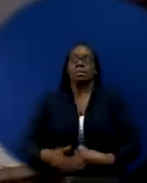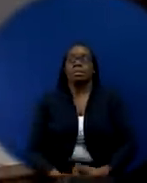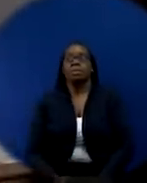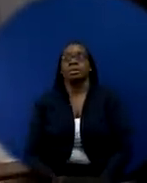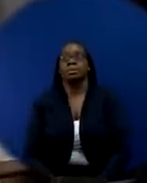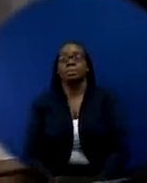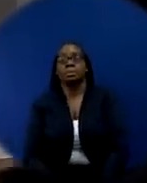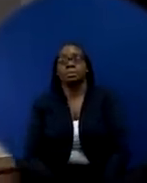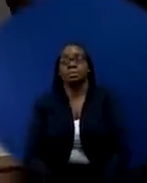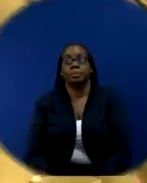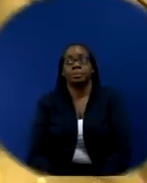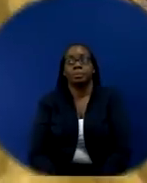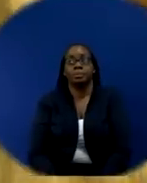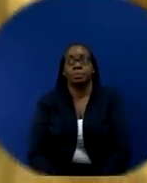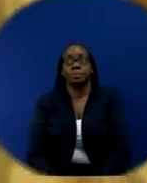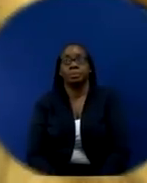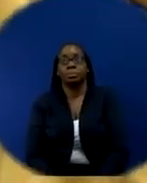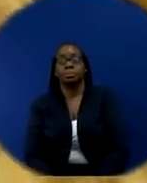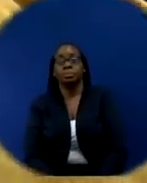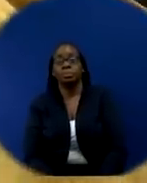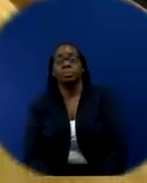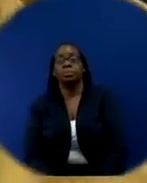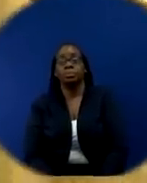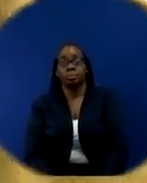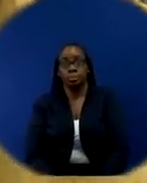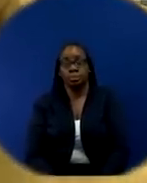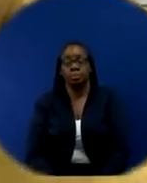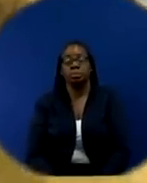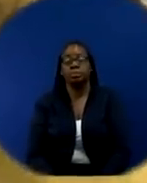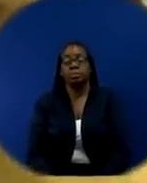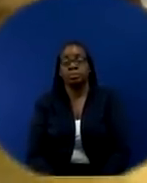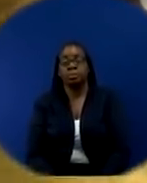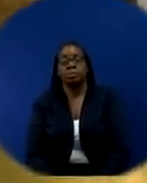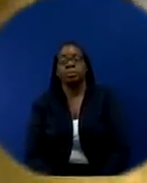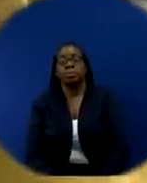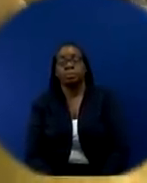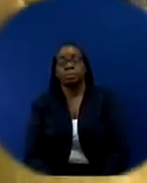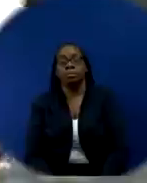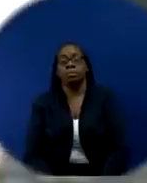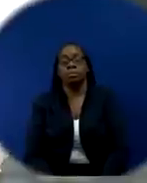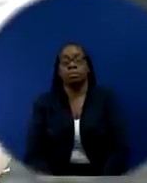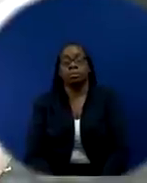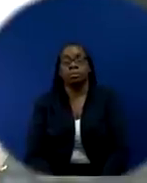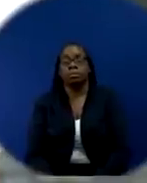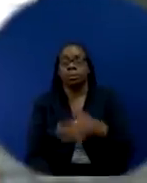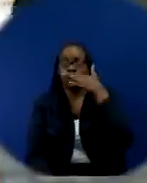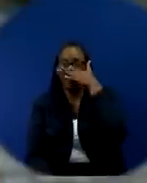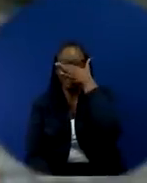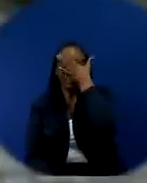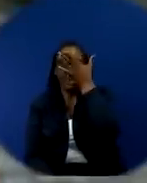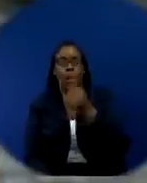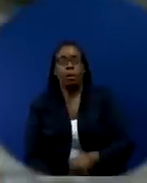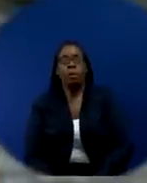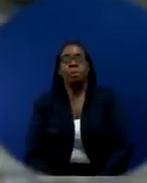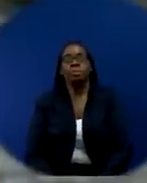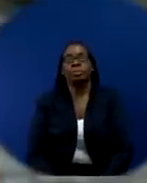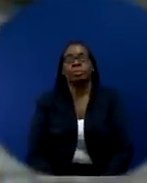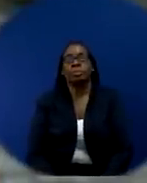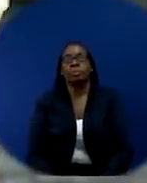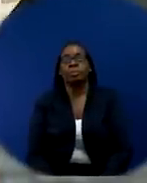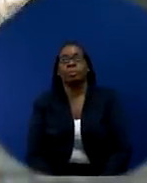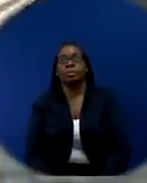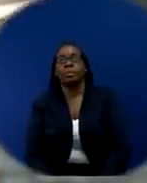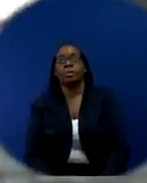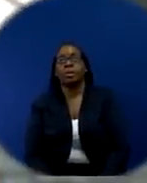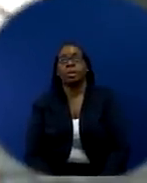Yes, Lord. Yes, Lord. Yes, Lord. Oh, where are the retired